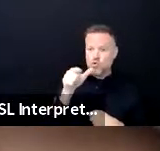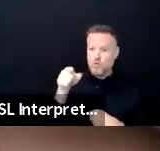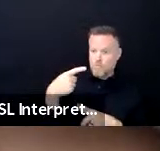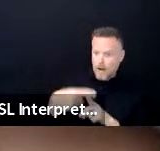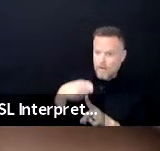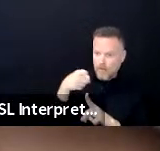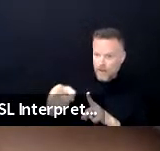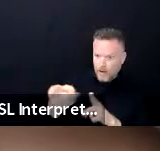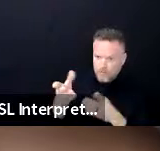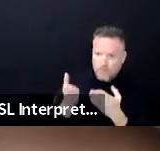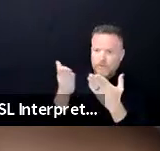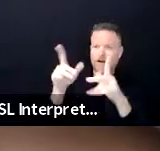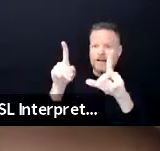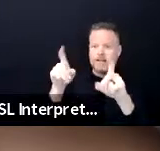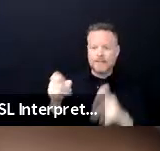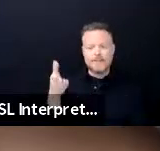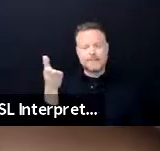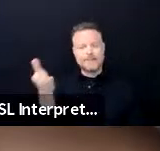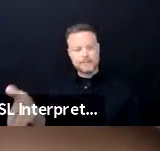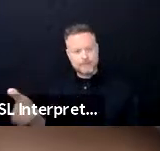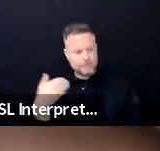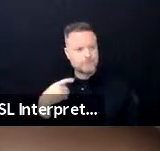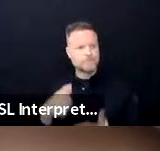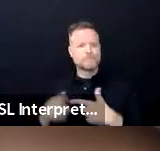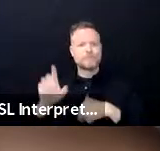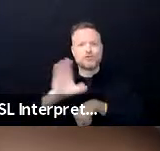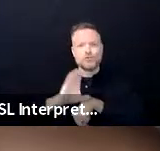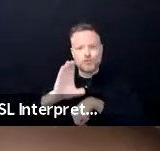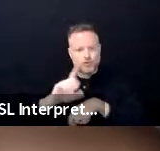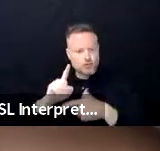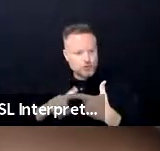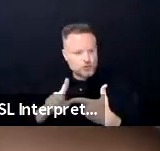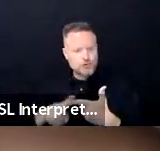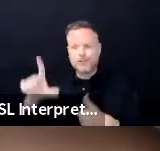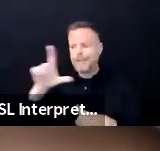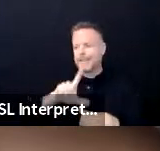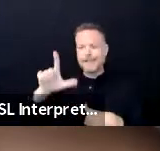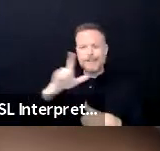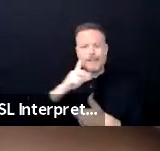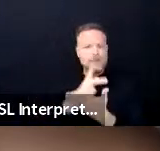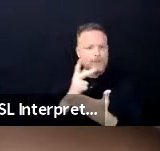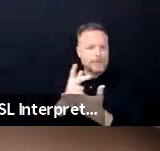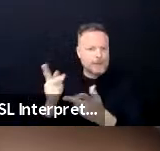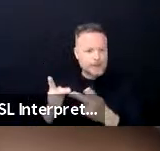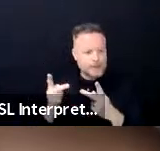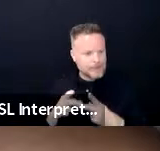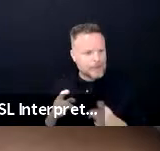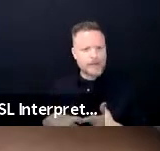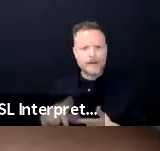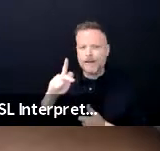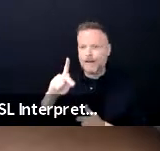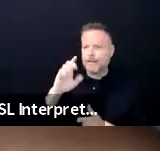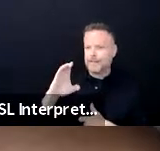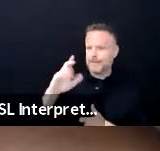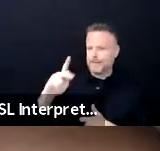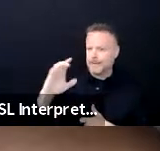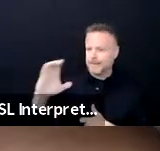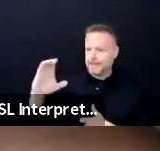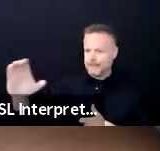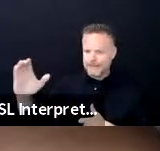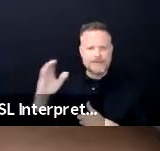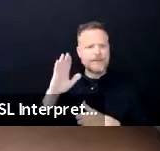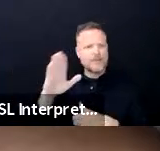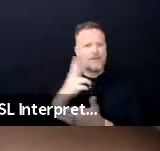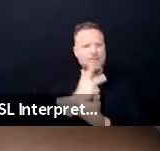had churches, library parking lots, Kansas City, Kansas Community College. We used their parking lot, and we just